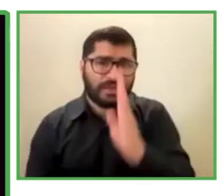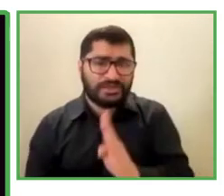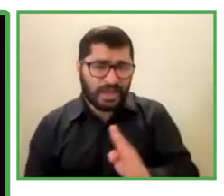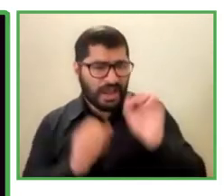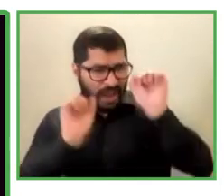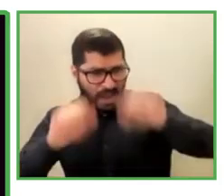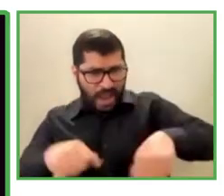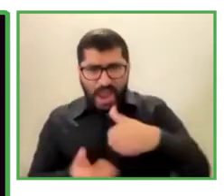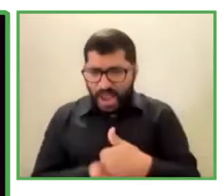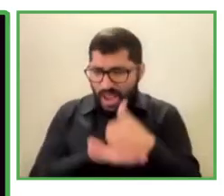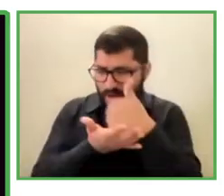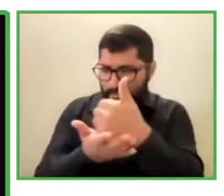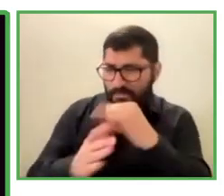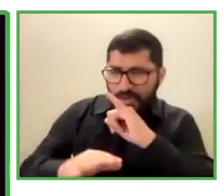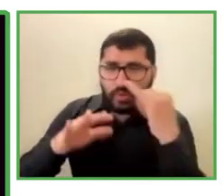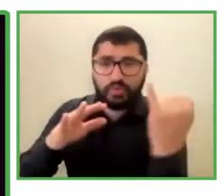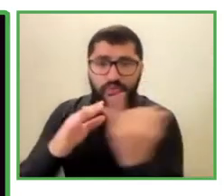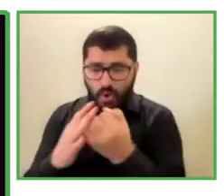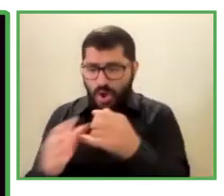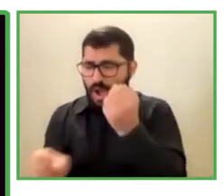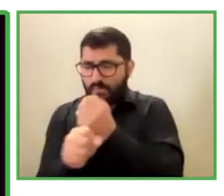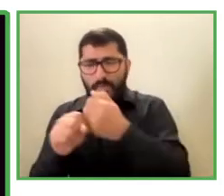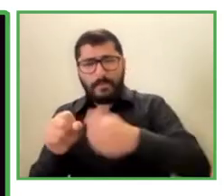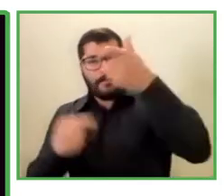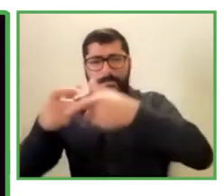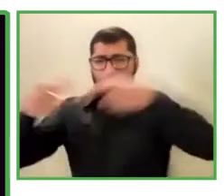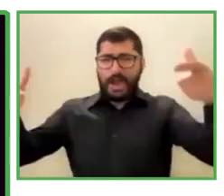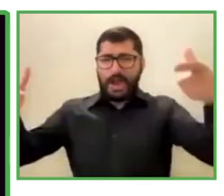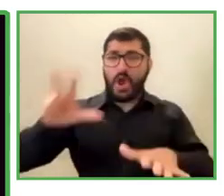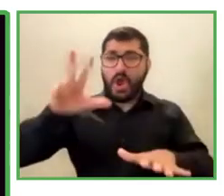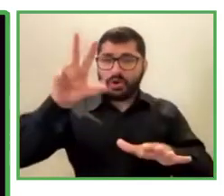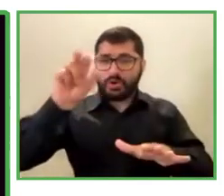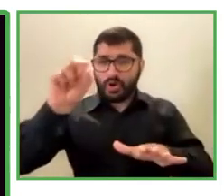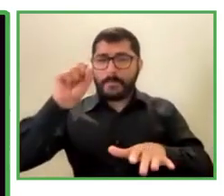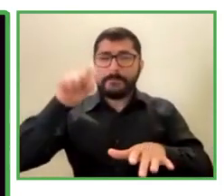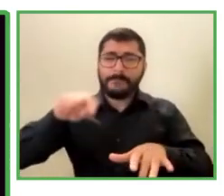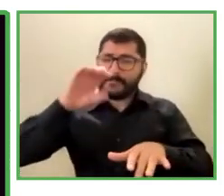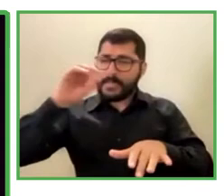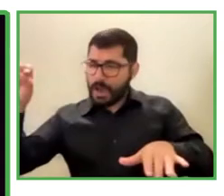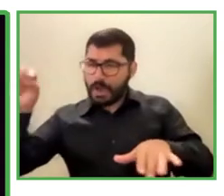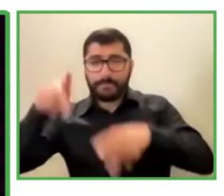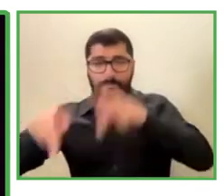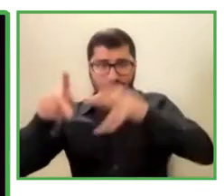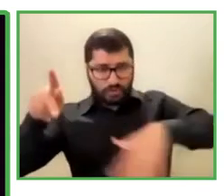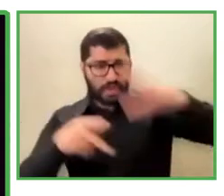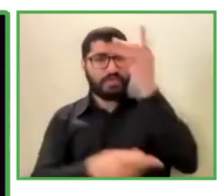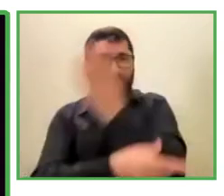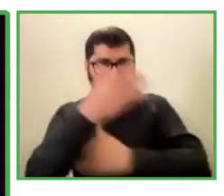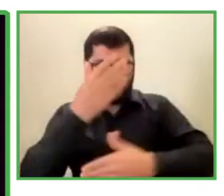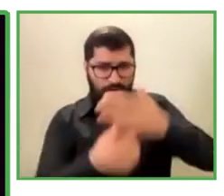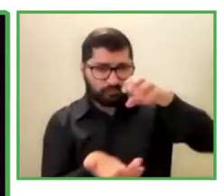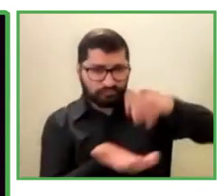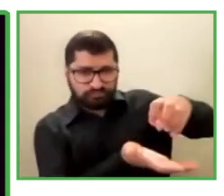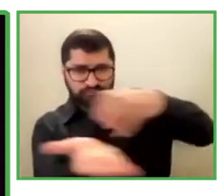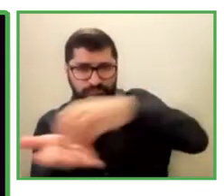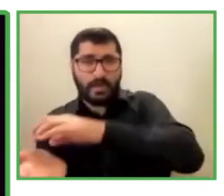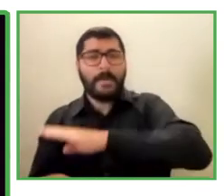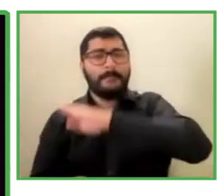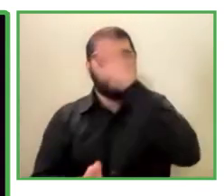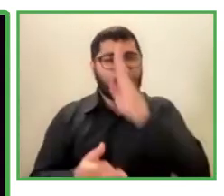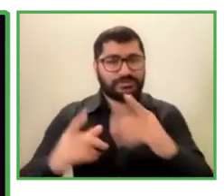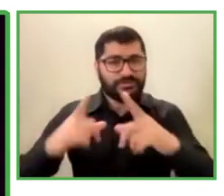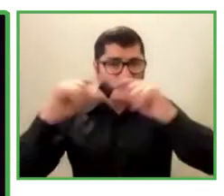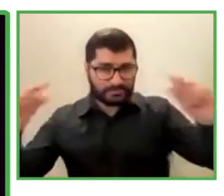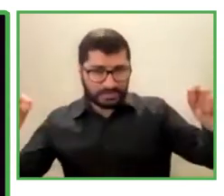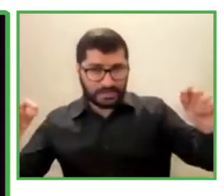helped to do a work inclusion of more than 8,000 people with disabilities in more than 20 states of Brazil. And we have a database